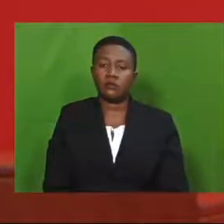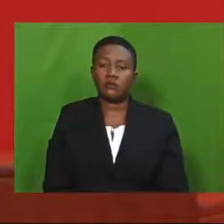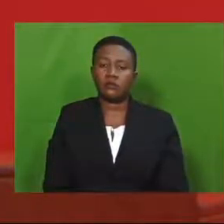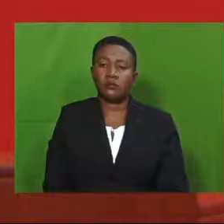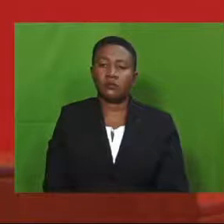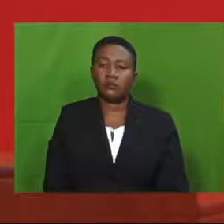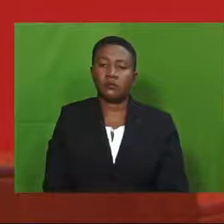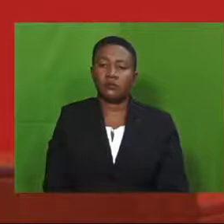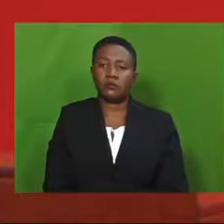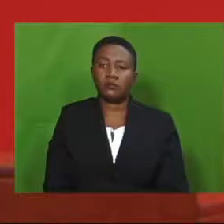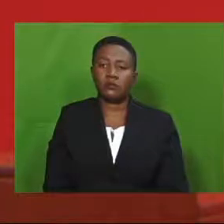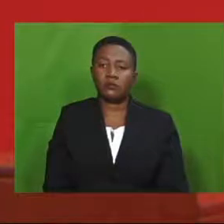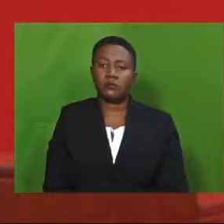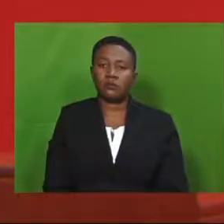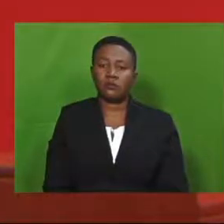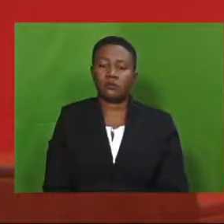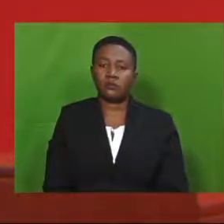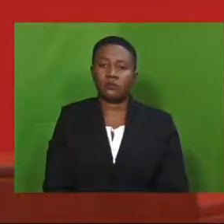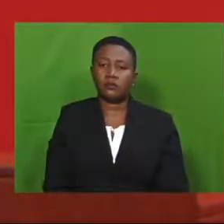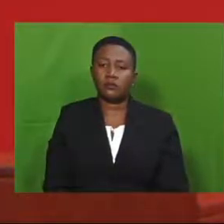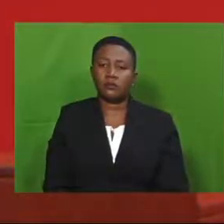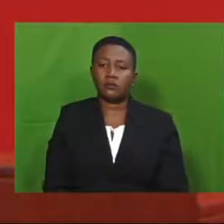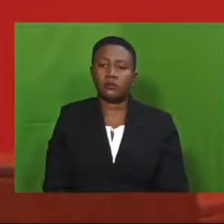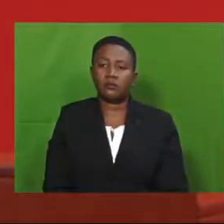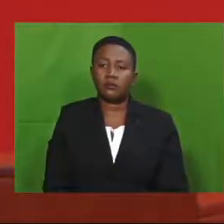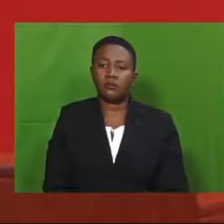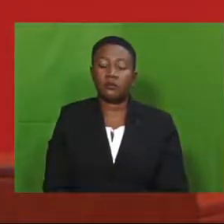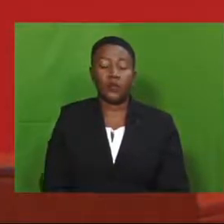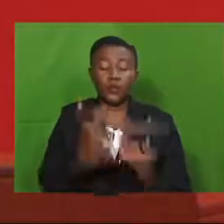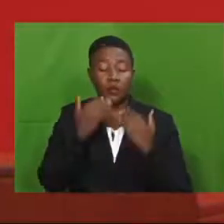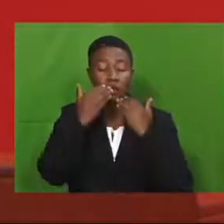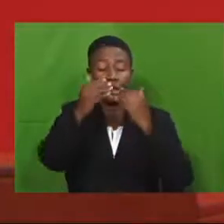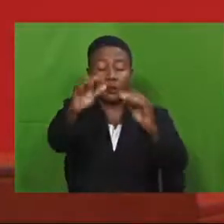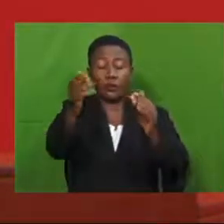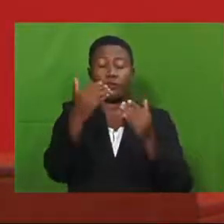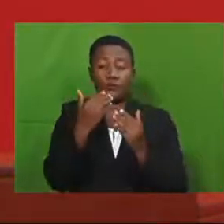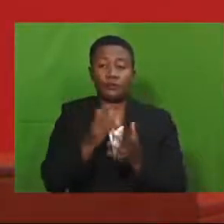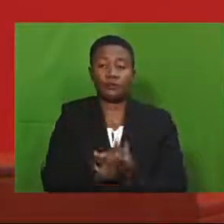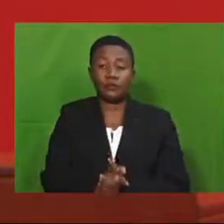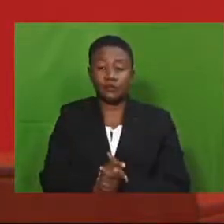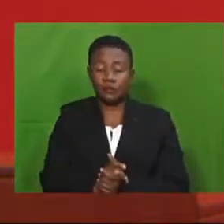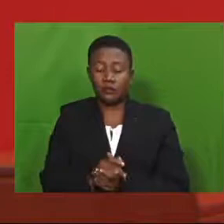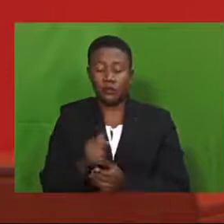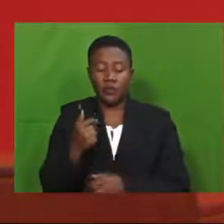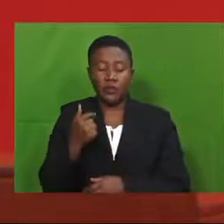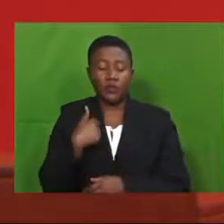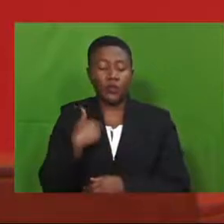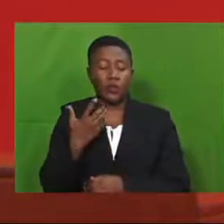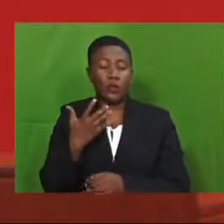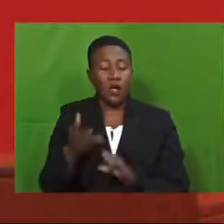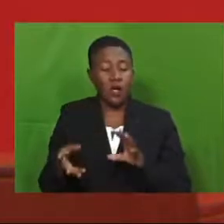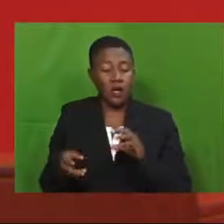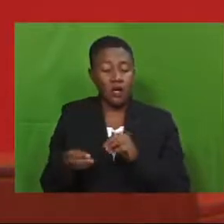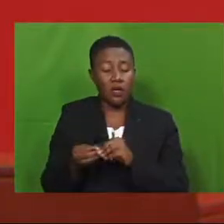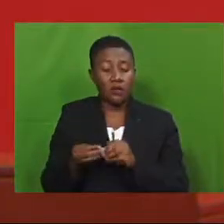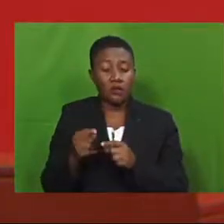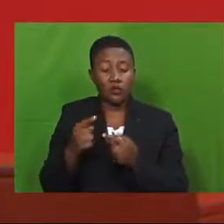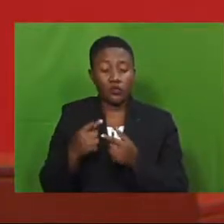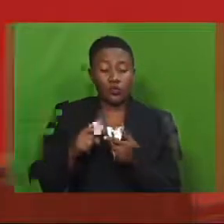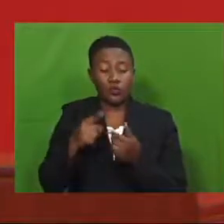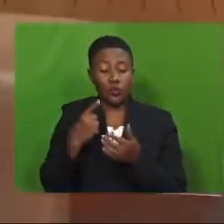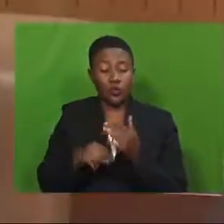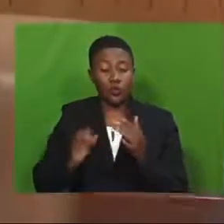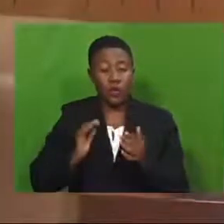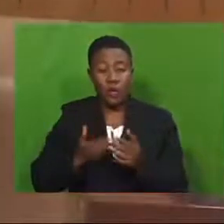Yes, Honourable Member. Thank you, Mr. Speaker. Mr. Speaker, I just want to add to what our honourable colleague just talked about from